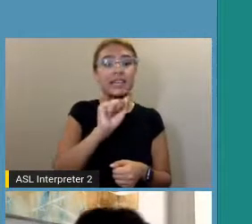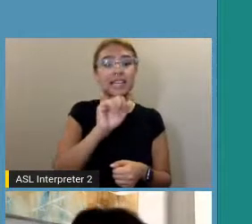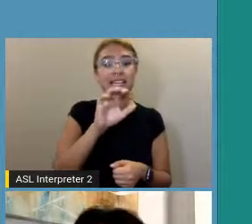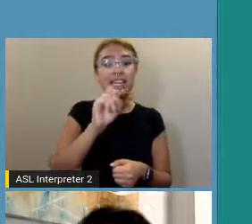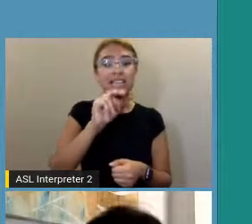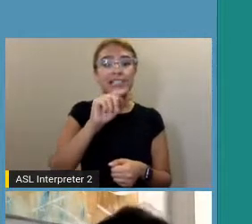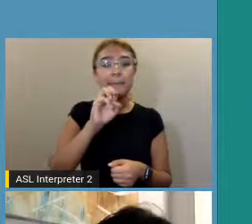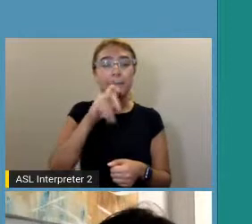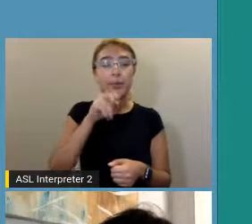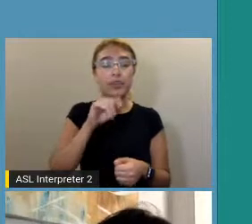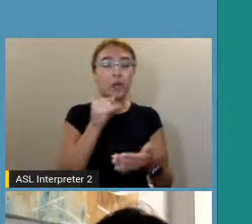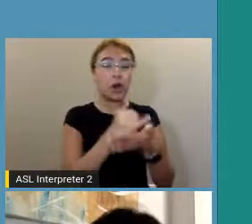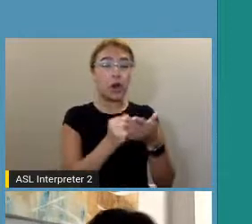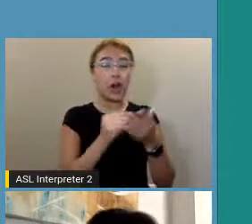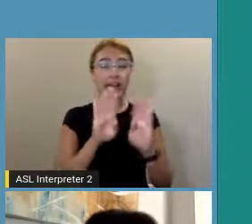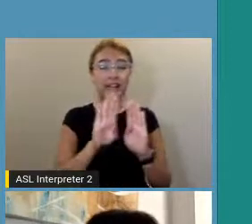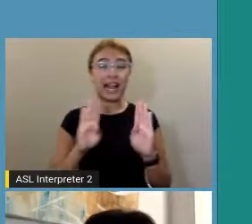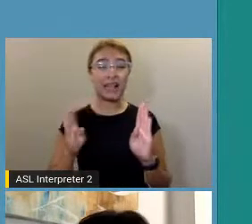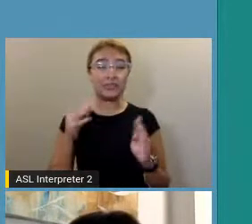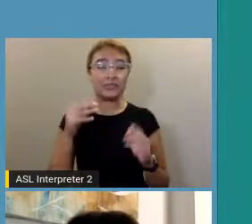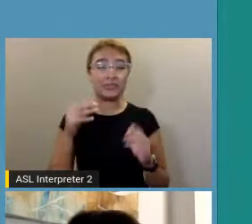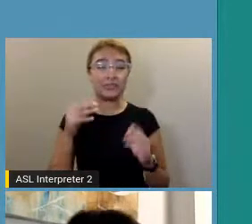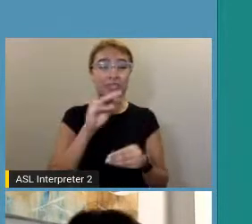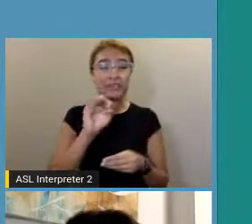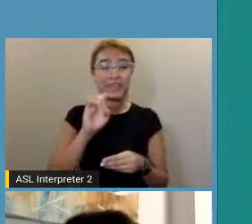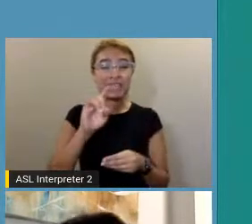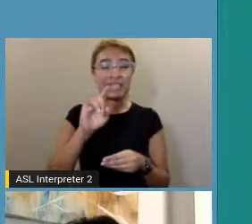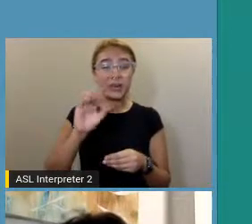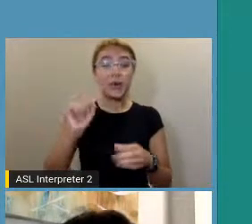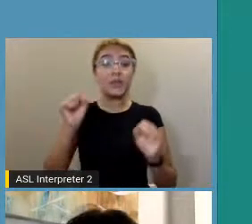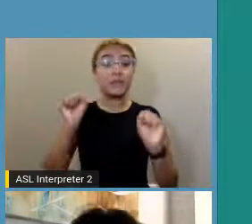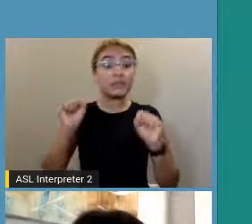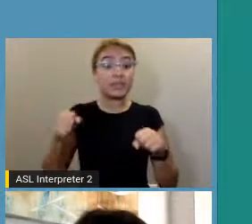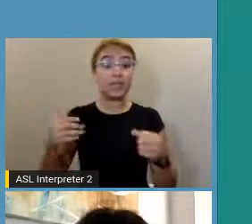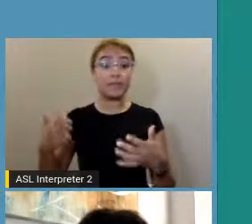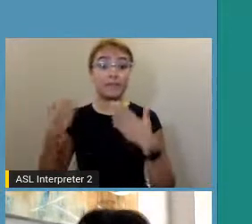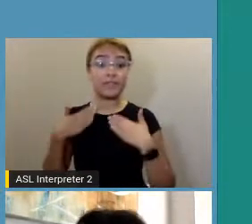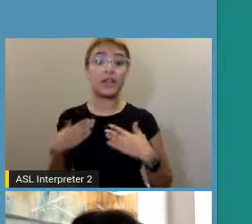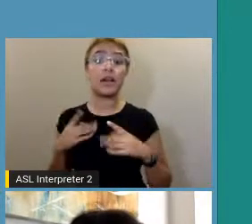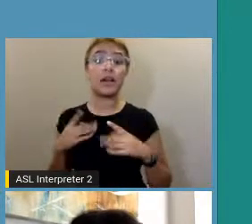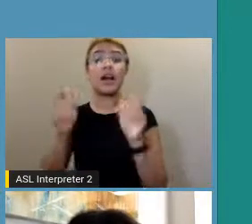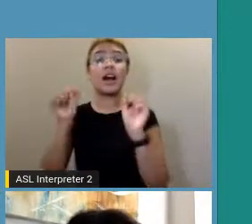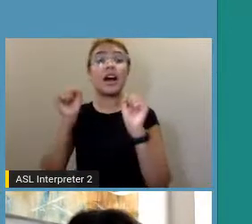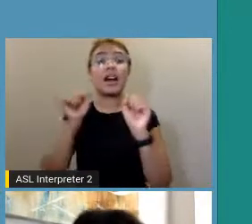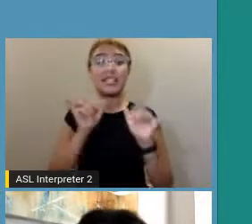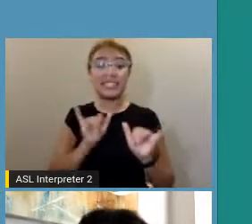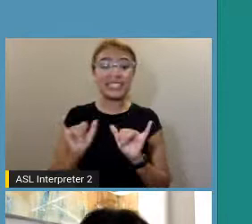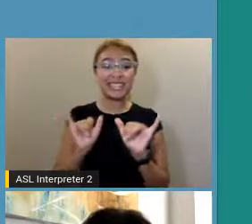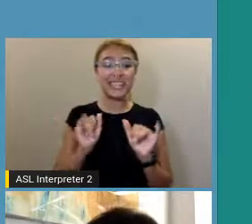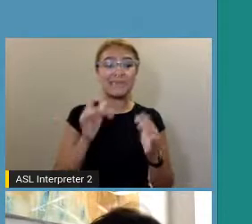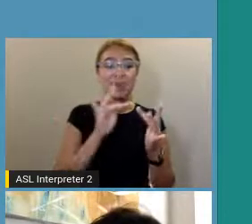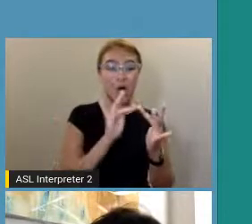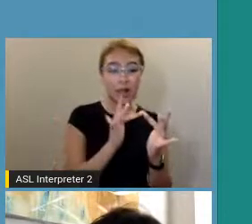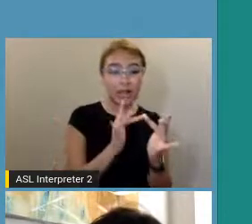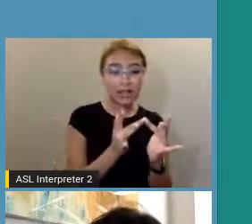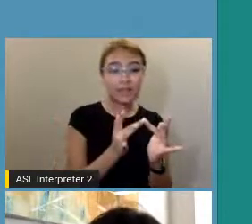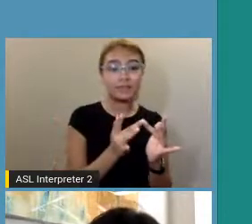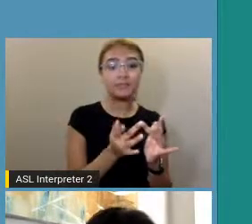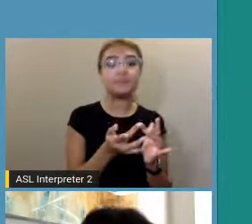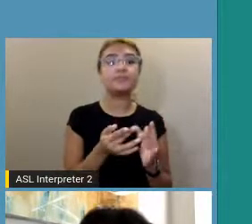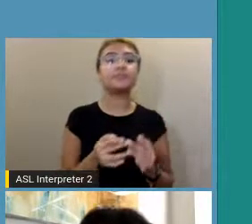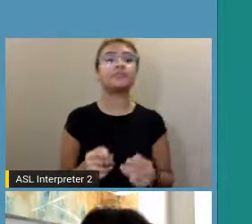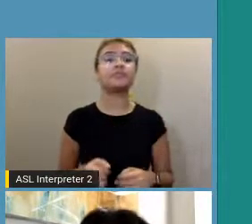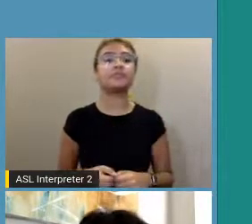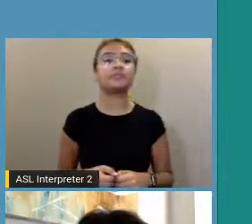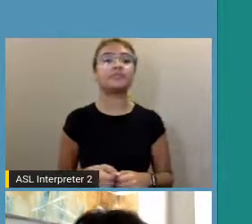in Mexico. They do have a physical space, but they also do their exhibitions online, and they just exploit the nature of